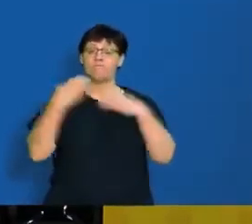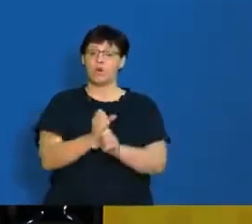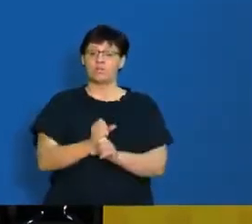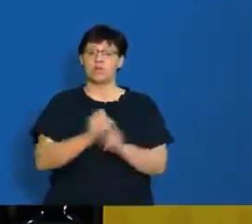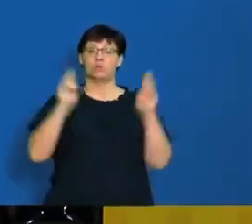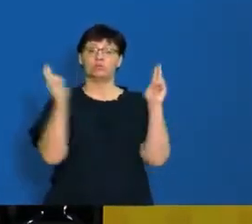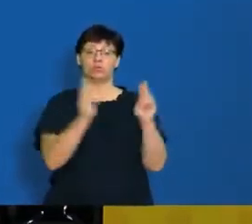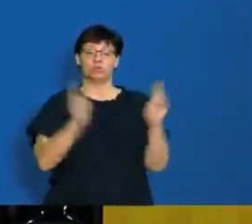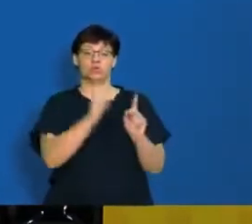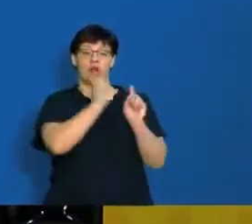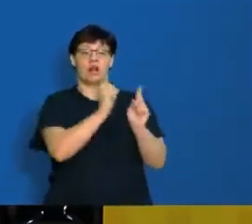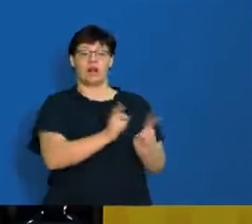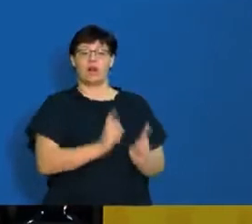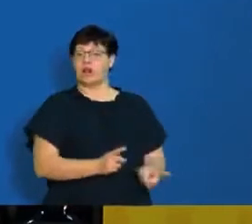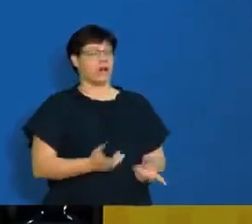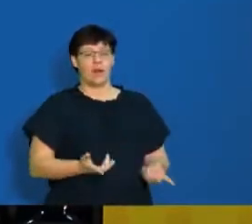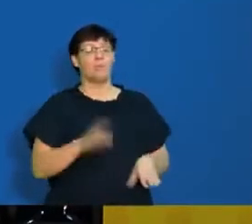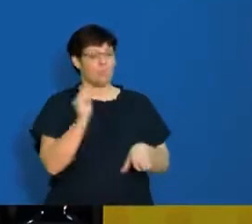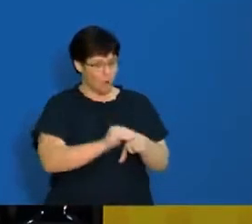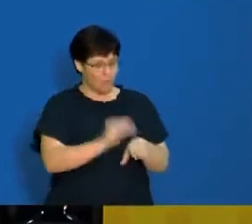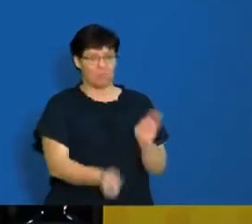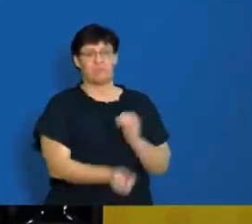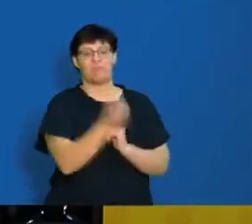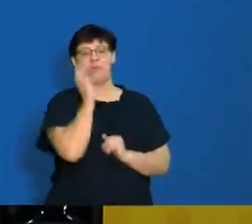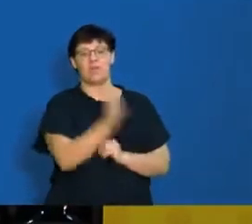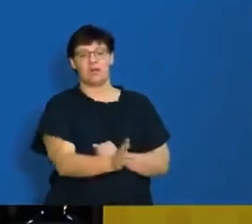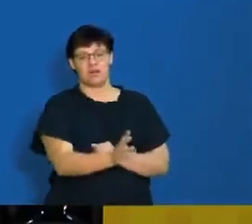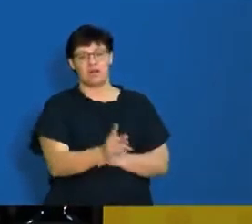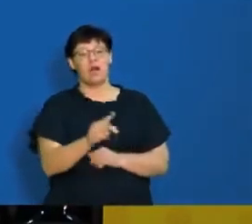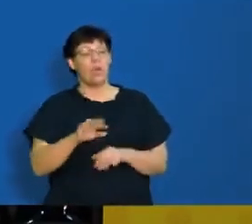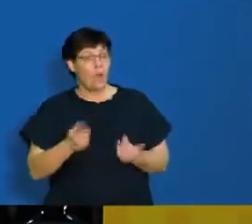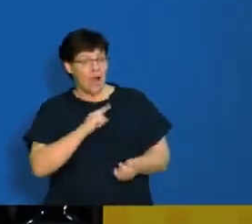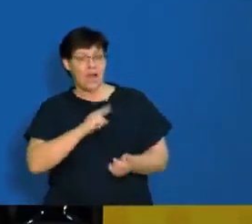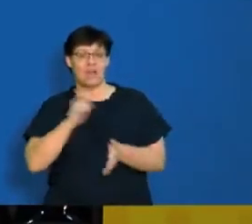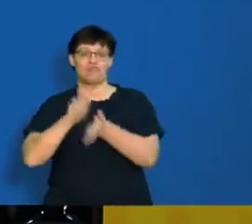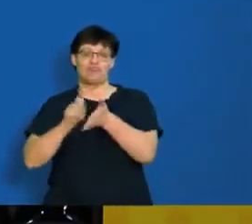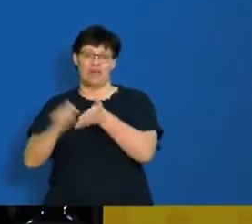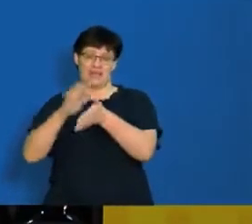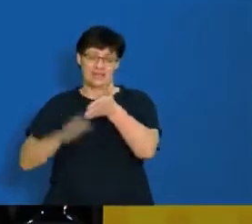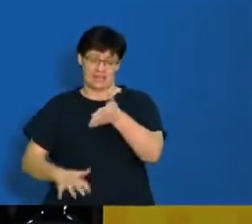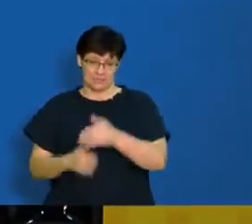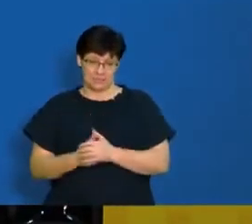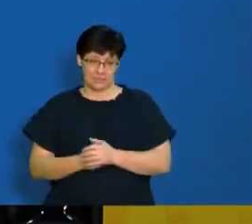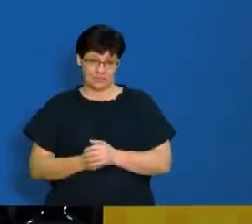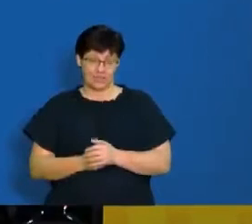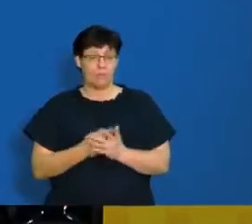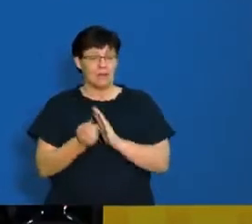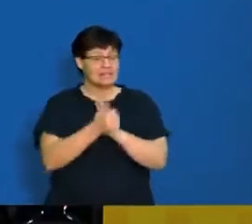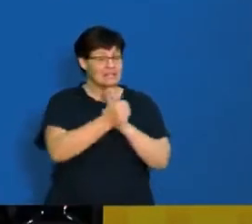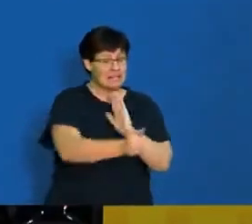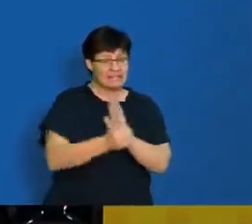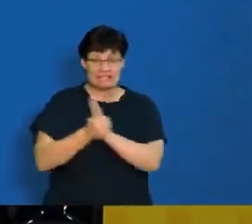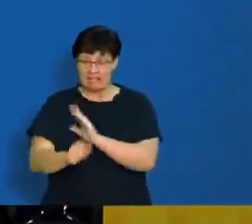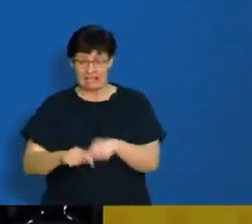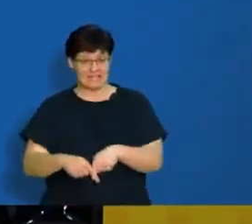short questions because then you will have a problem when it comes to writing your essay. Remember, there are different skills that